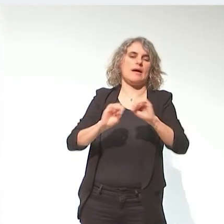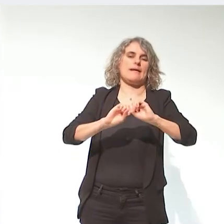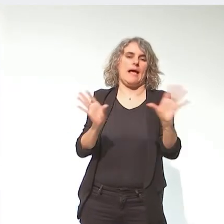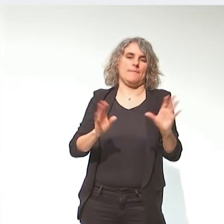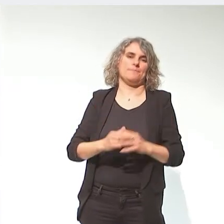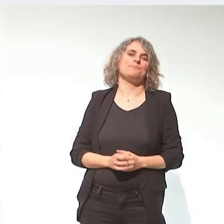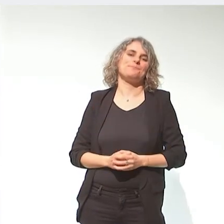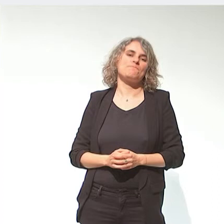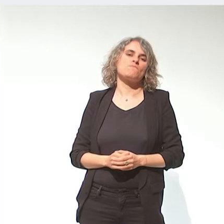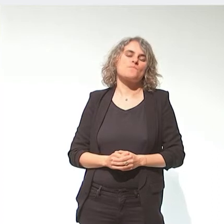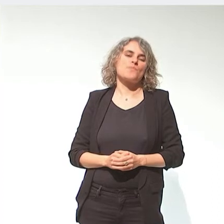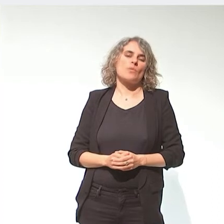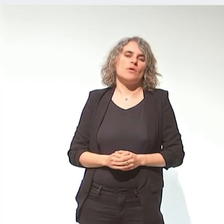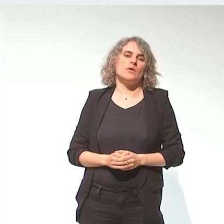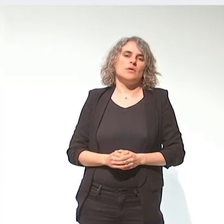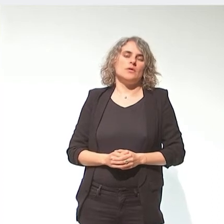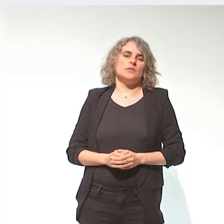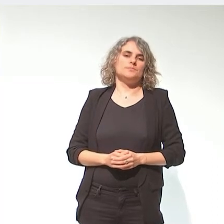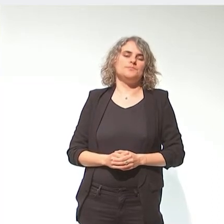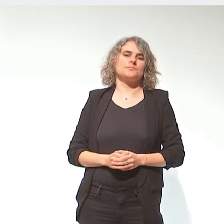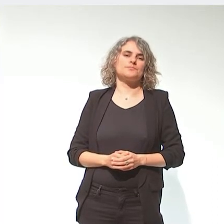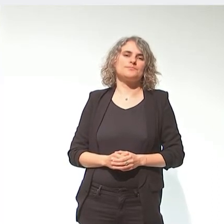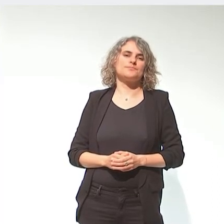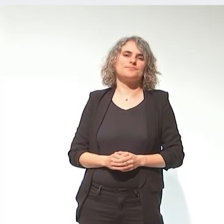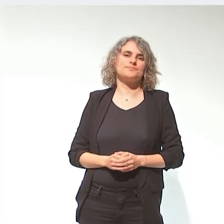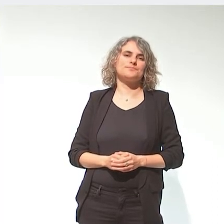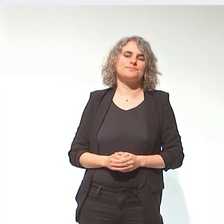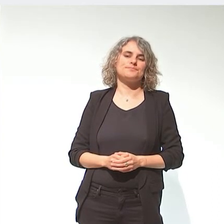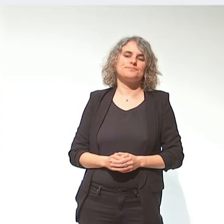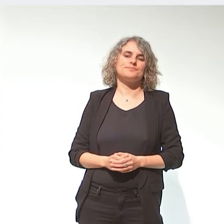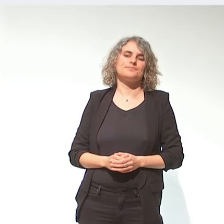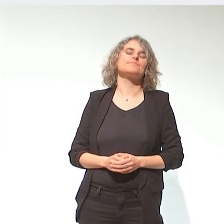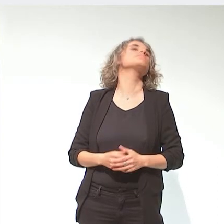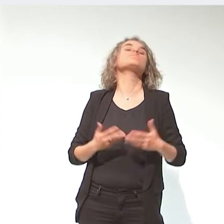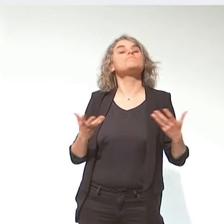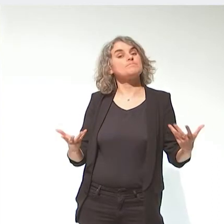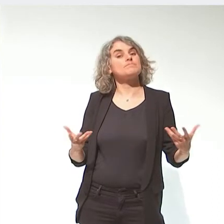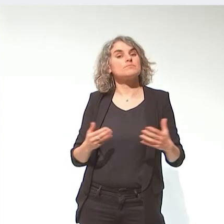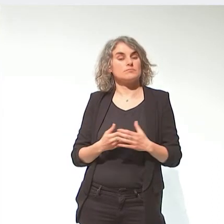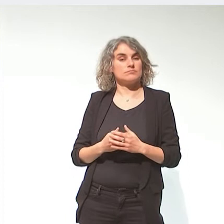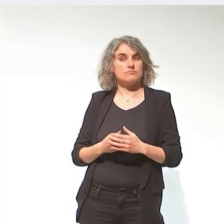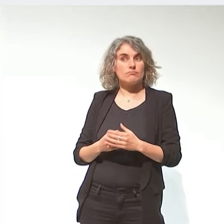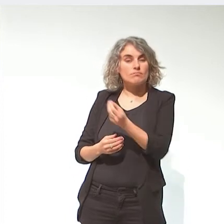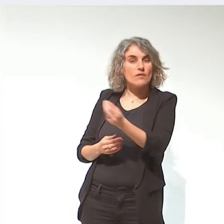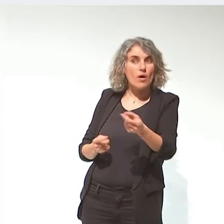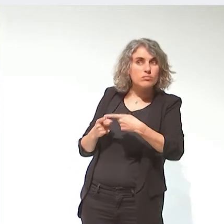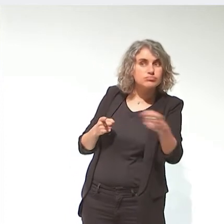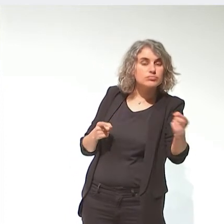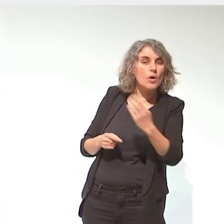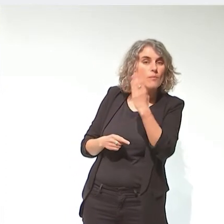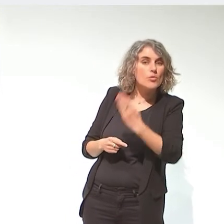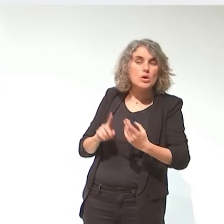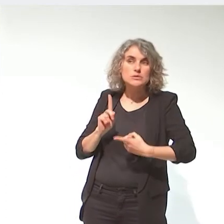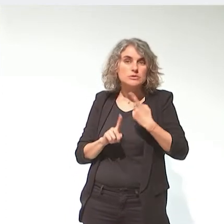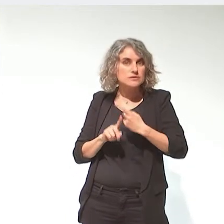adapted to all the children that present some special needs, considering the